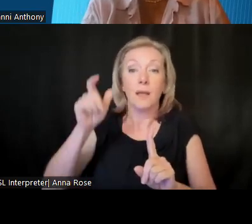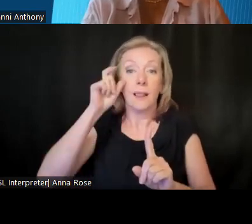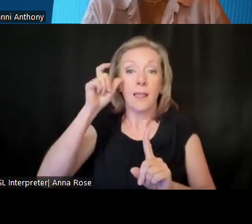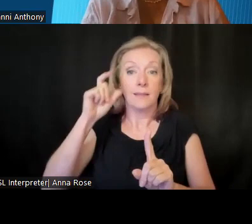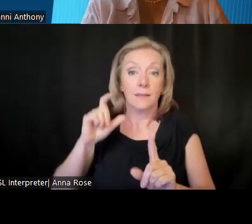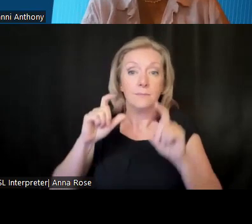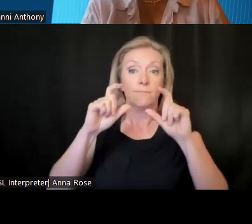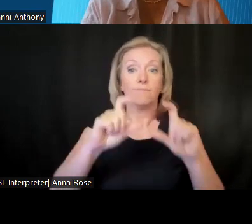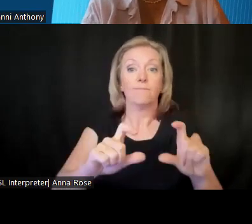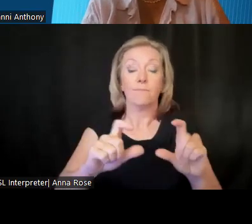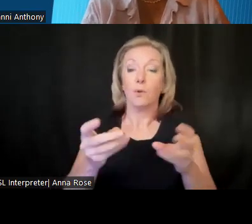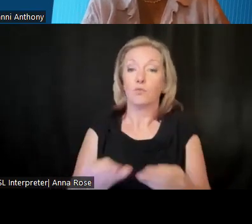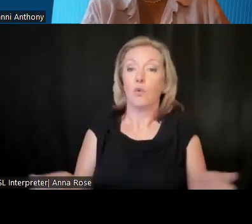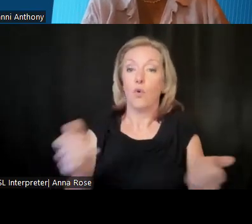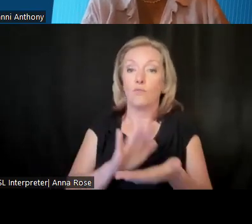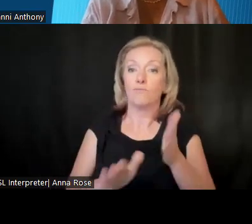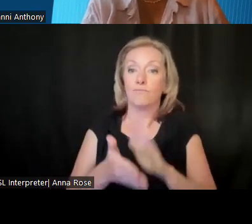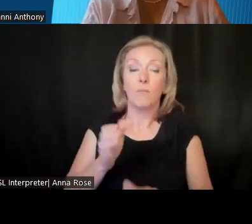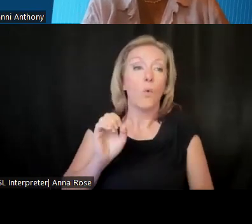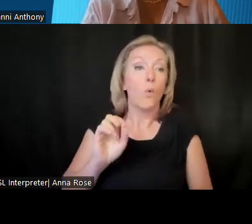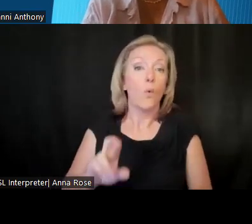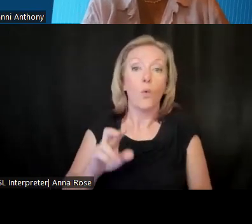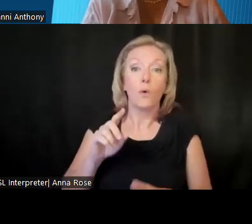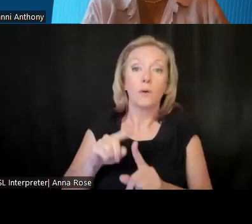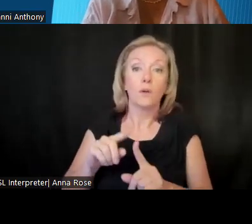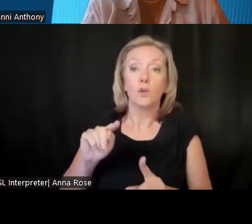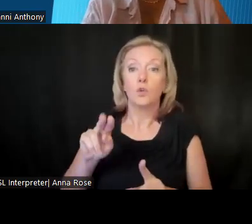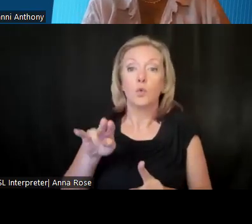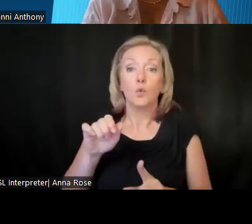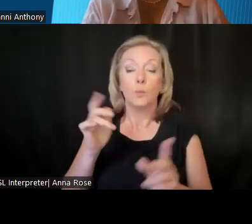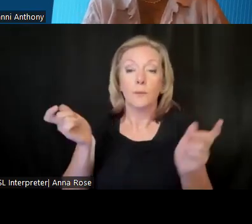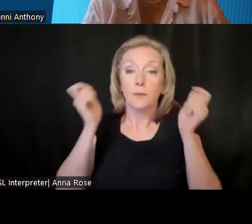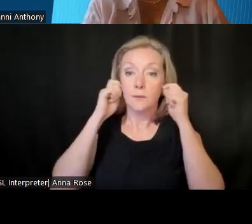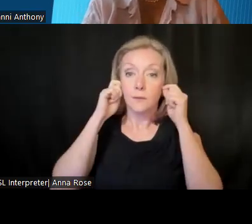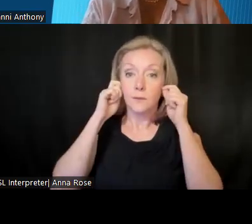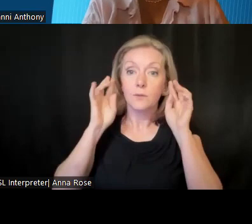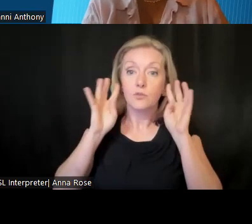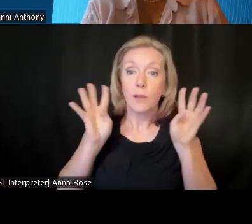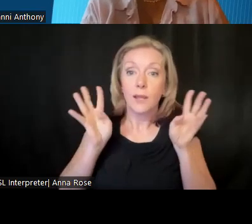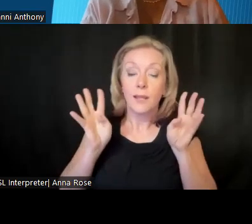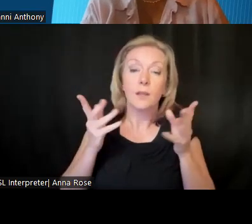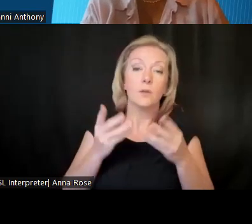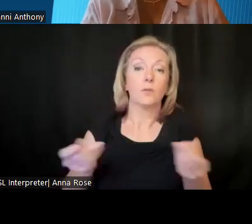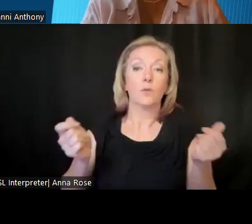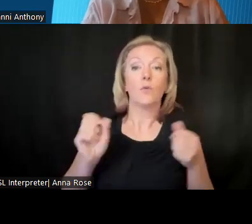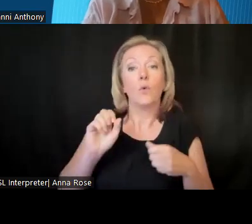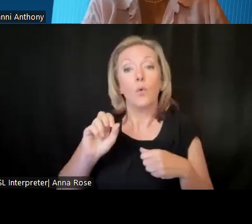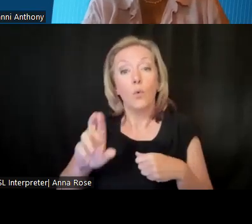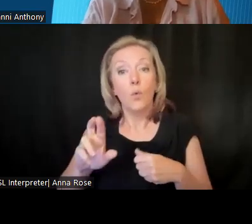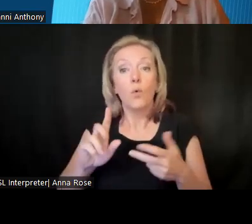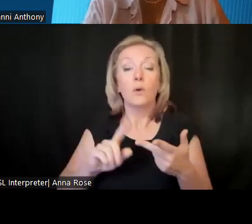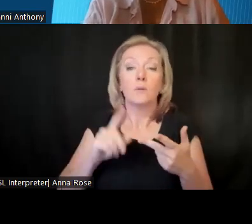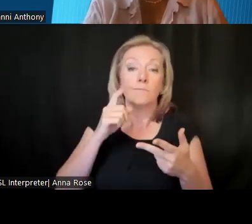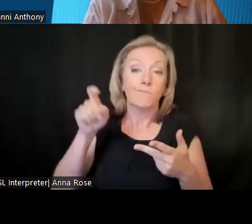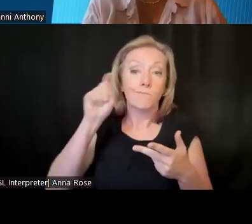on and all those things go away. This might be a kid that gets tubes for his ears and it goes away. It also could be a kid who's